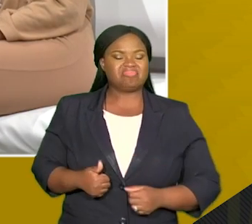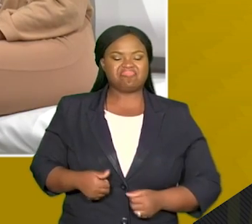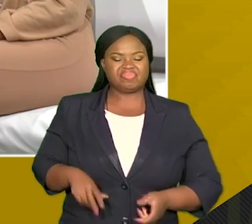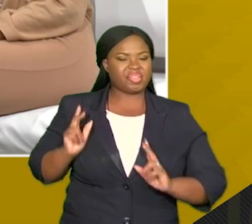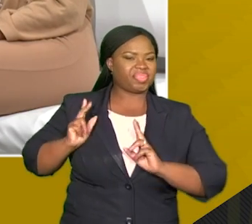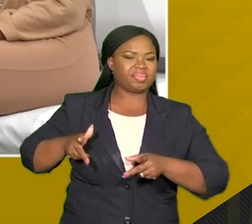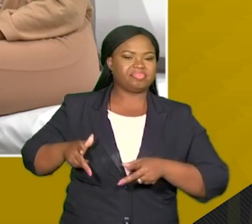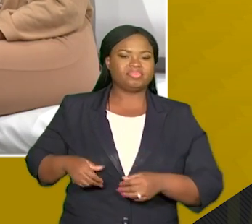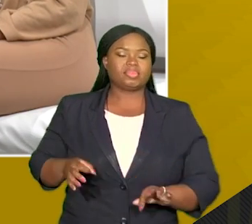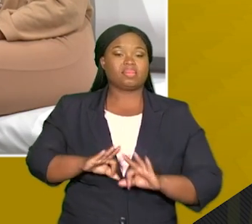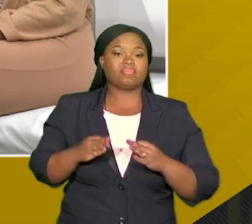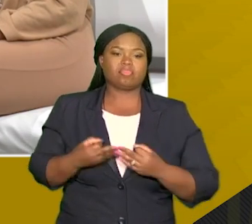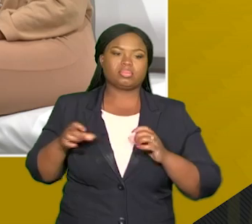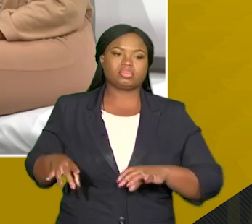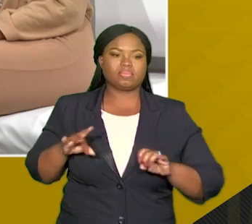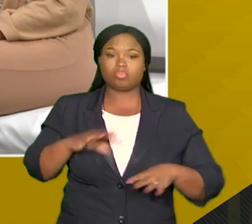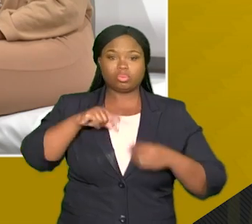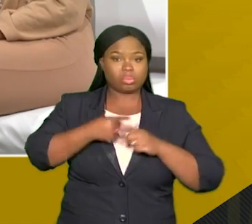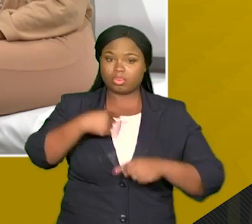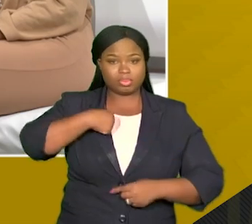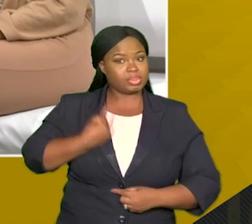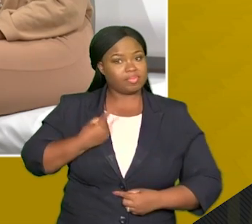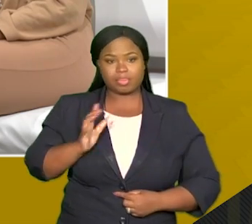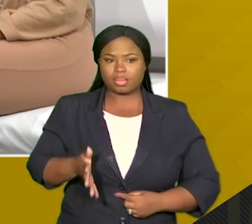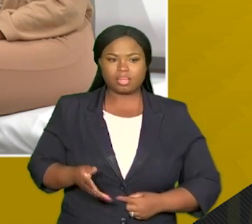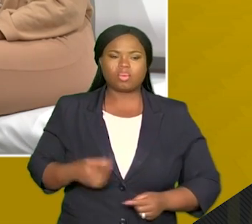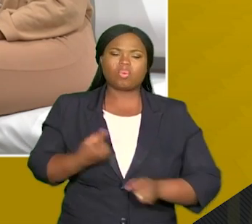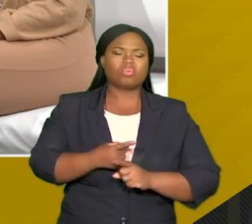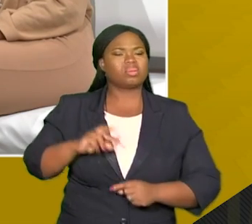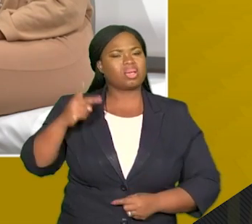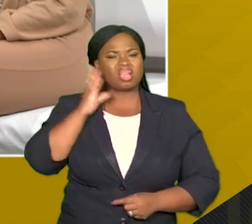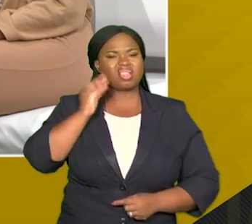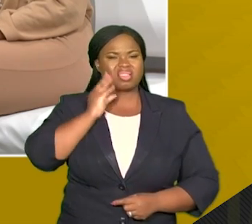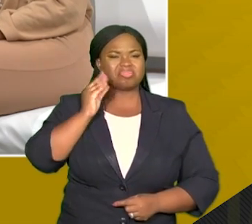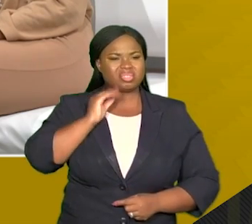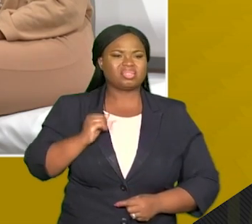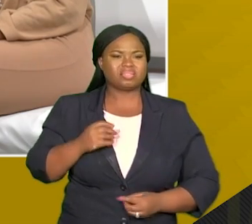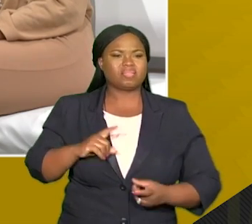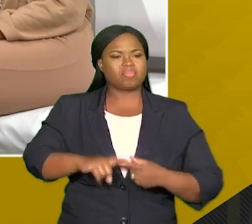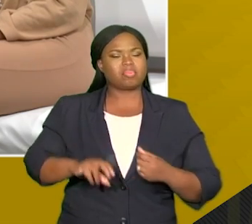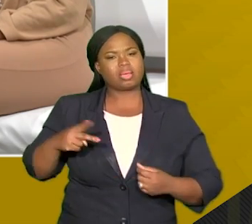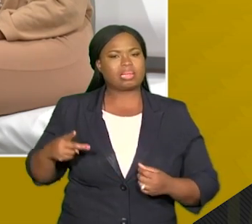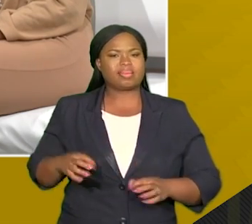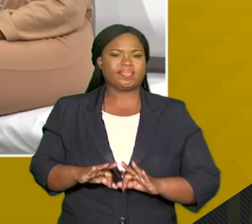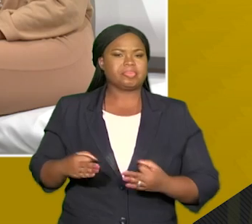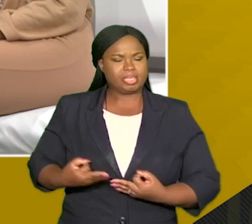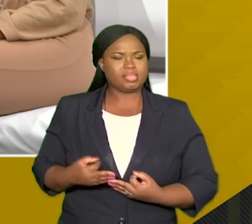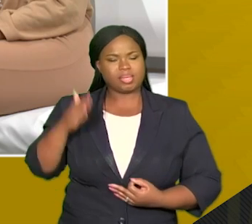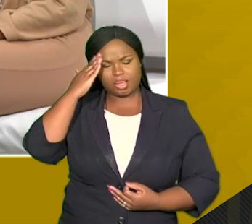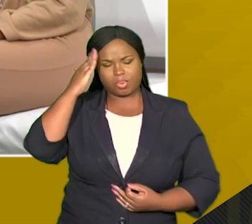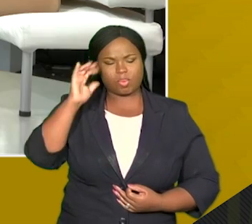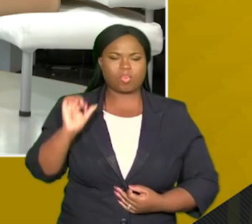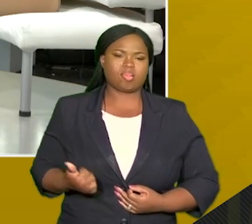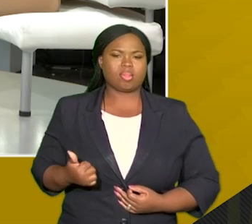the families are suffering. I'm not talking about myself. Mm. There's other experiences that I know of from